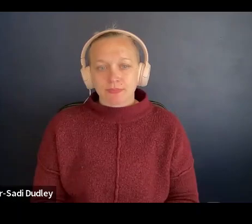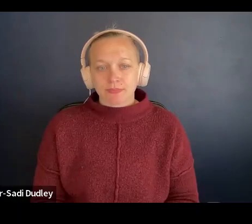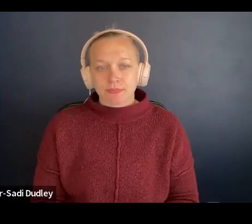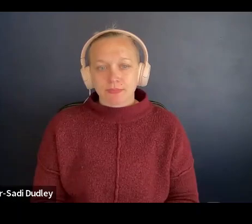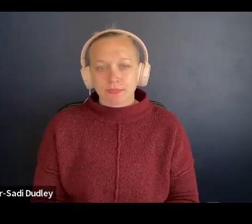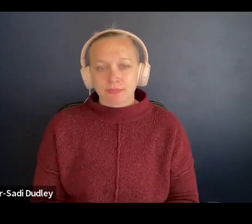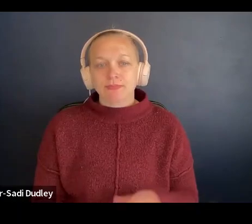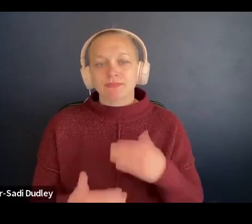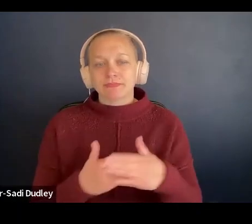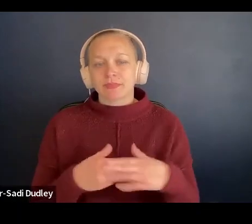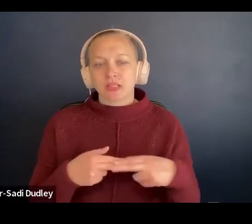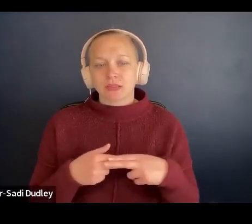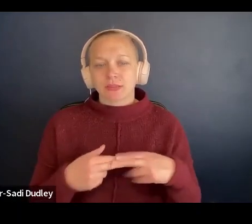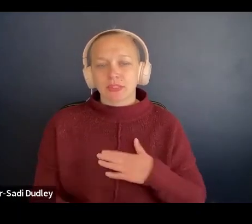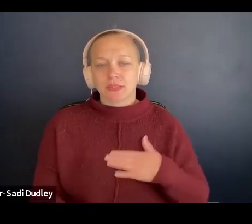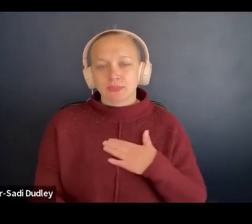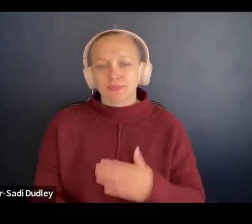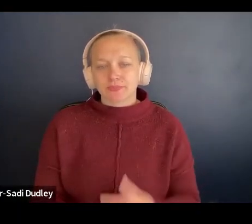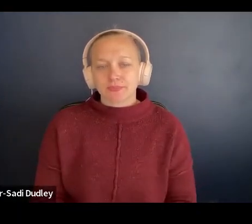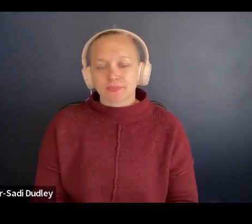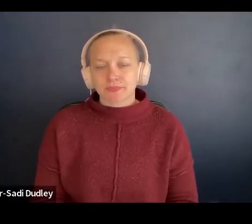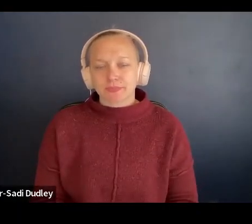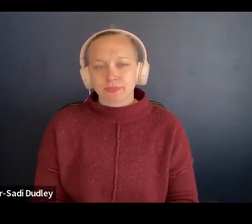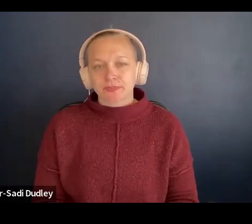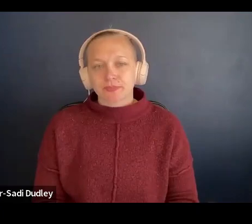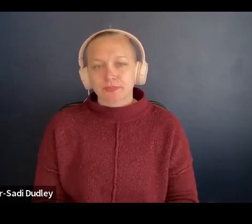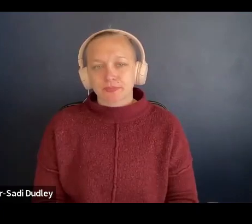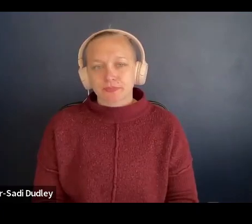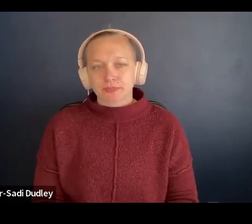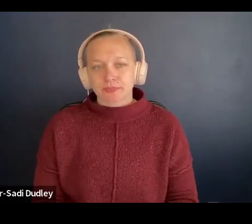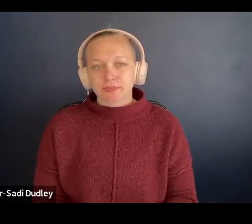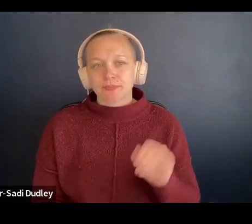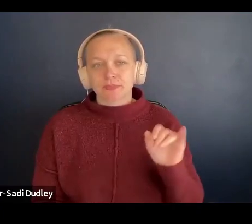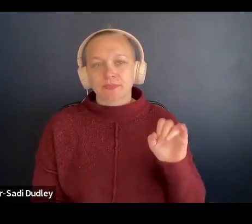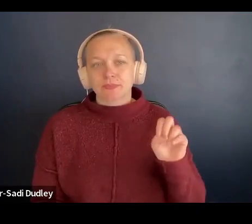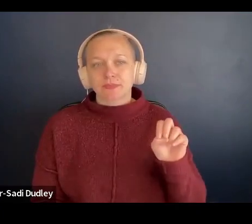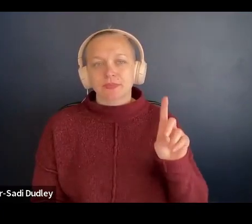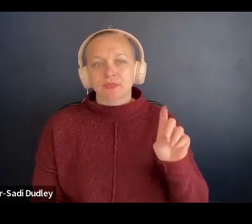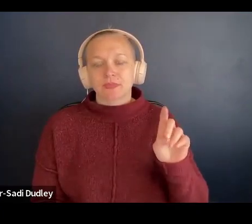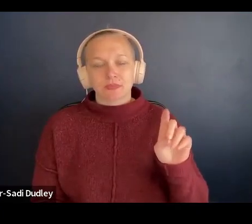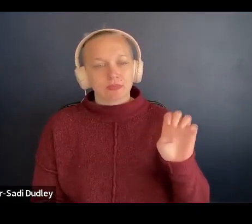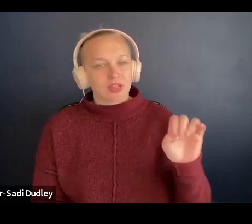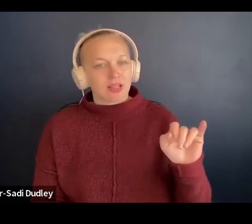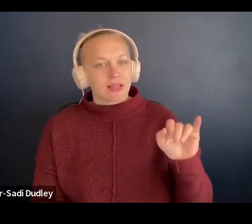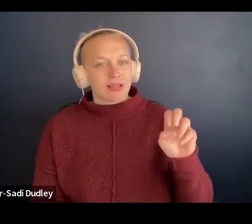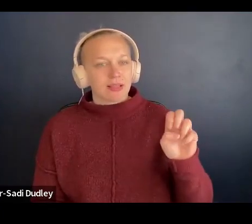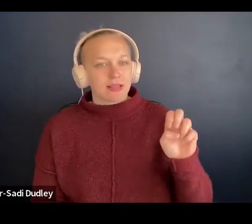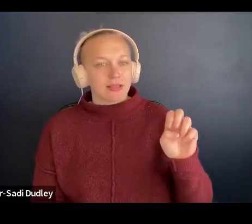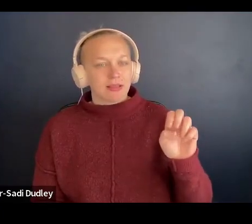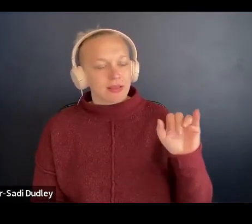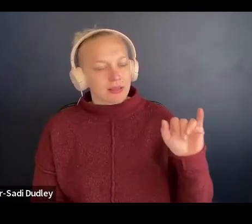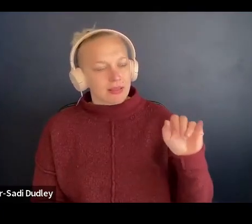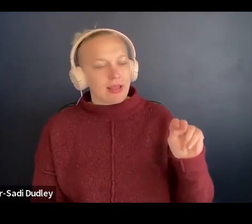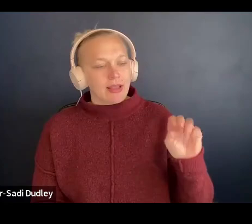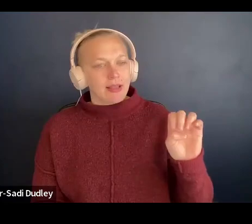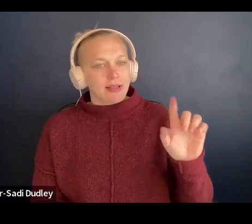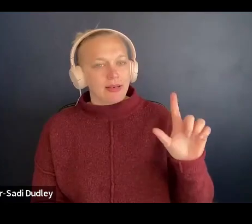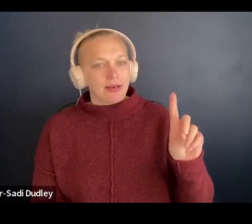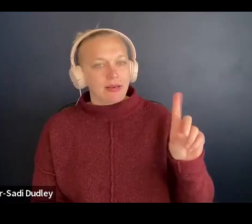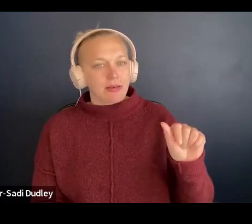the next slide, please. So I've gone through the INELDA 30-hour training. There's some